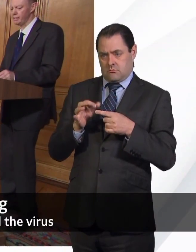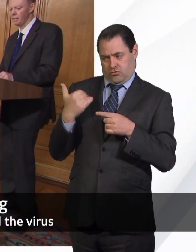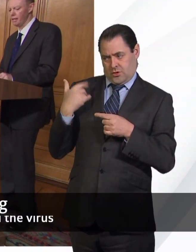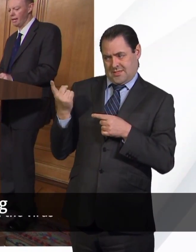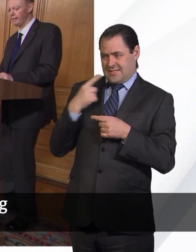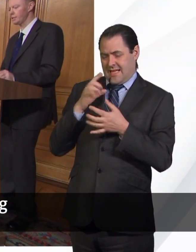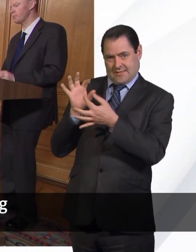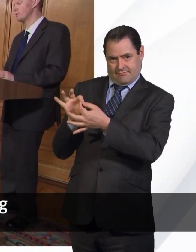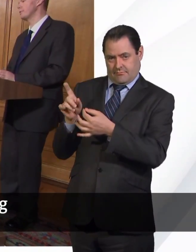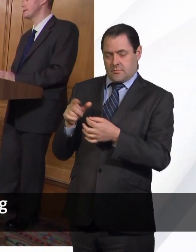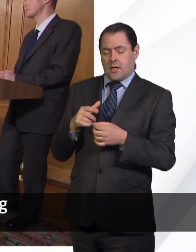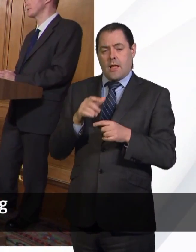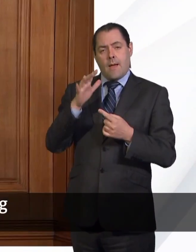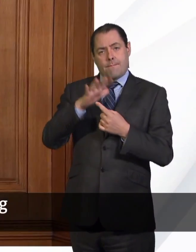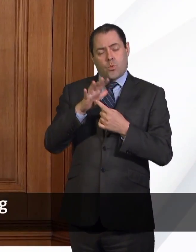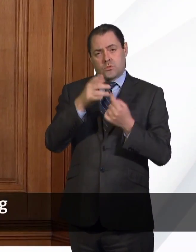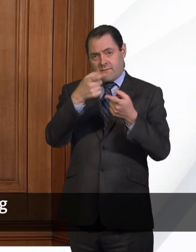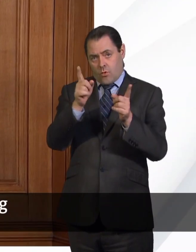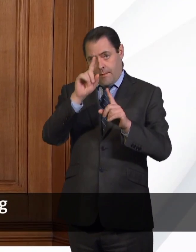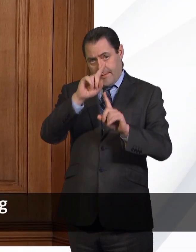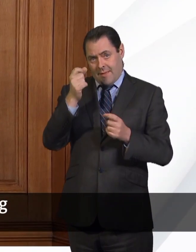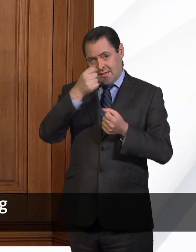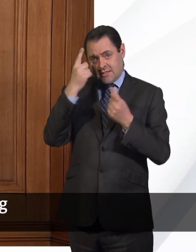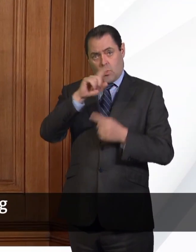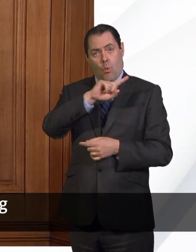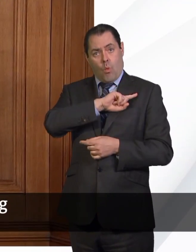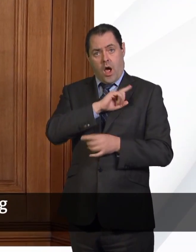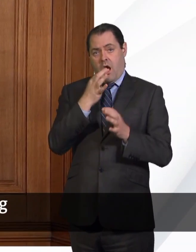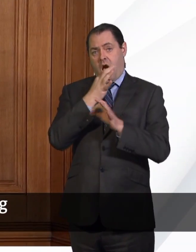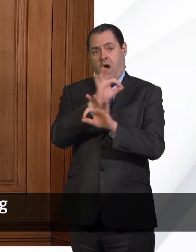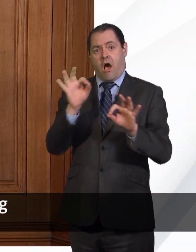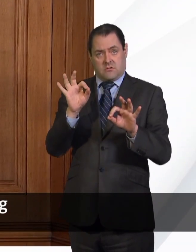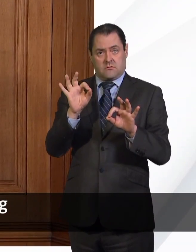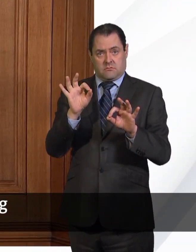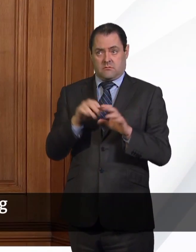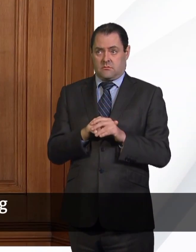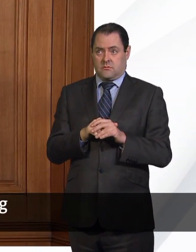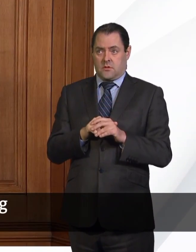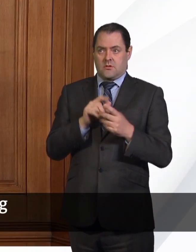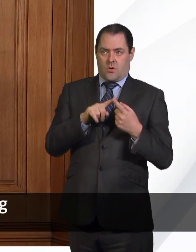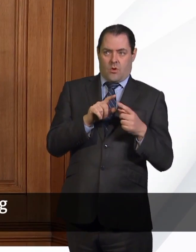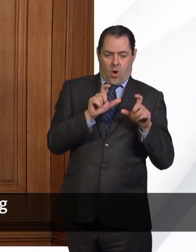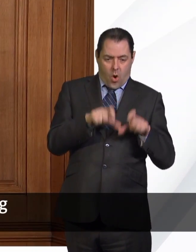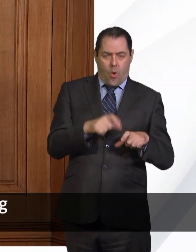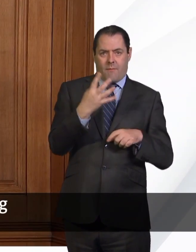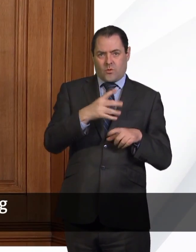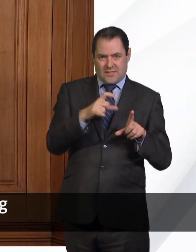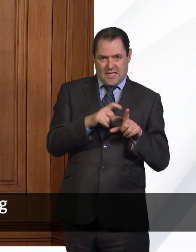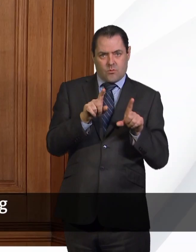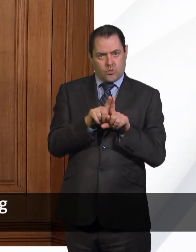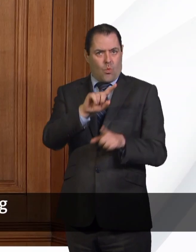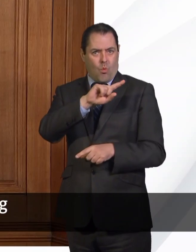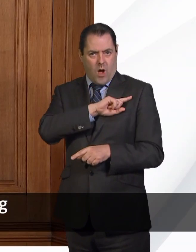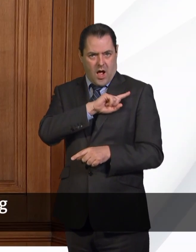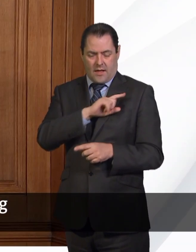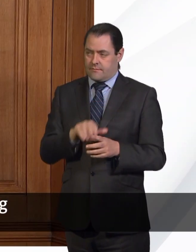just said? I think it's important for people to understand why we're asking people to do this, as well as what we're asking to do. Both are obviously very